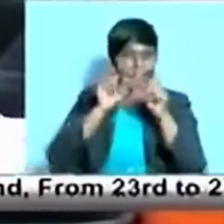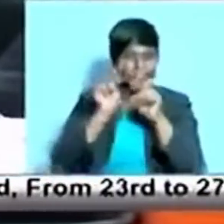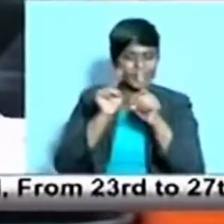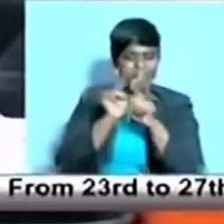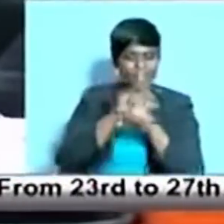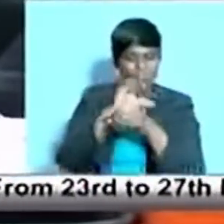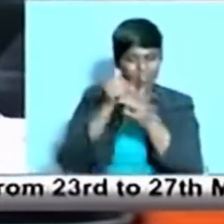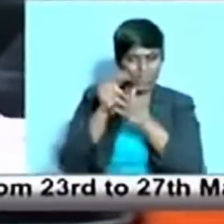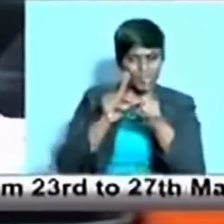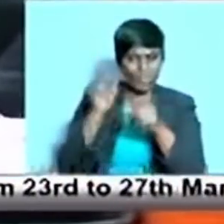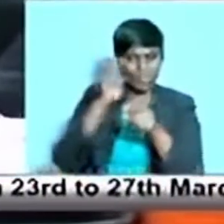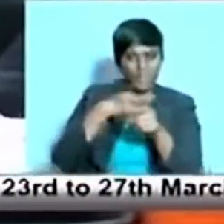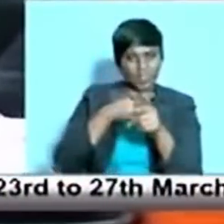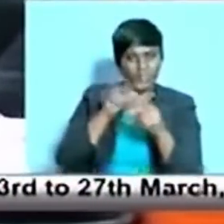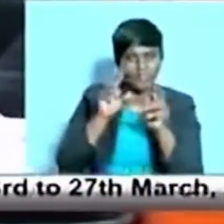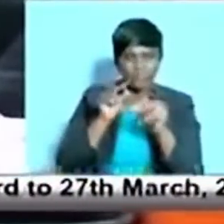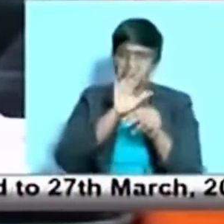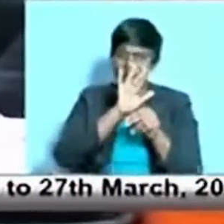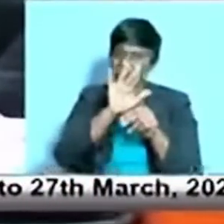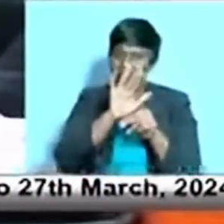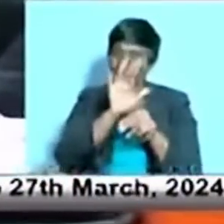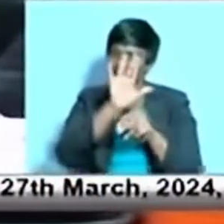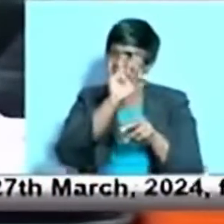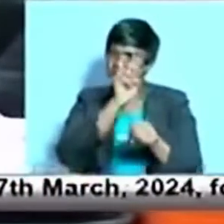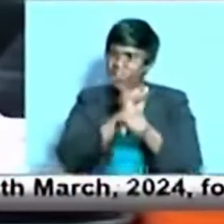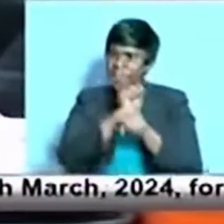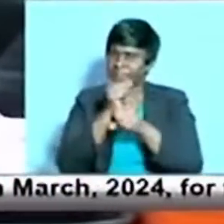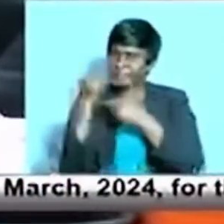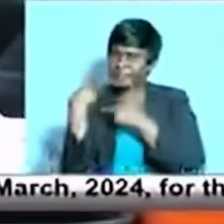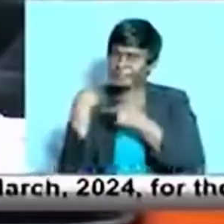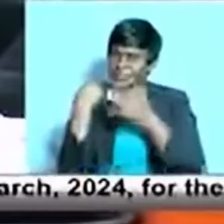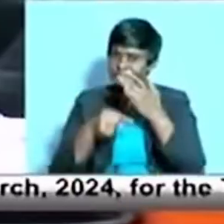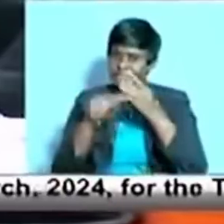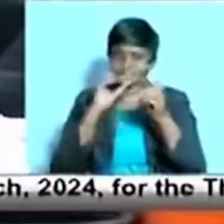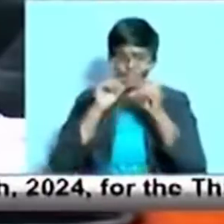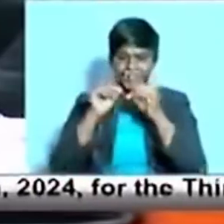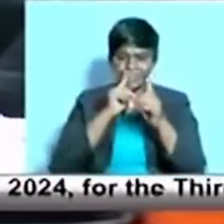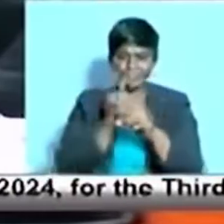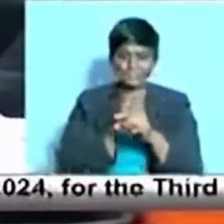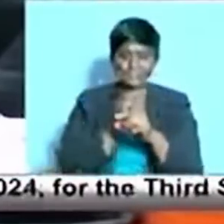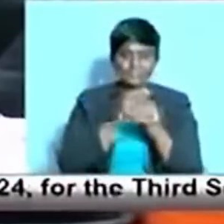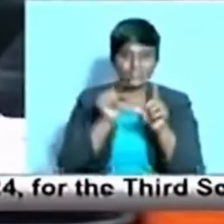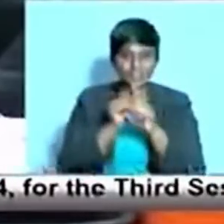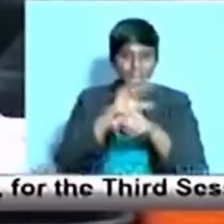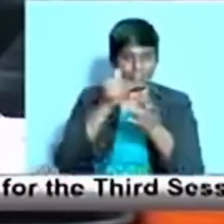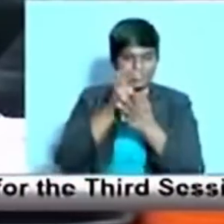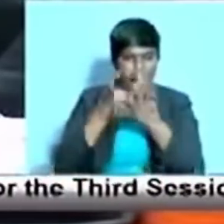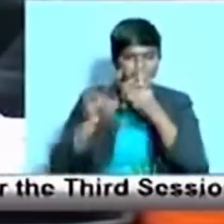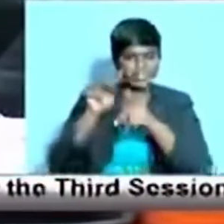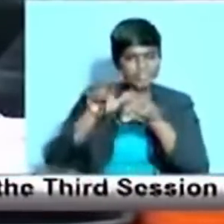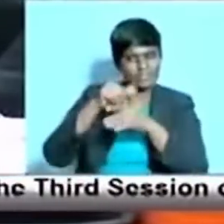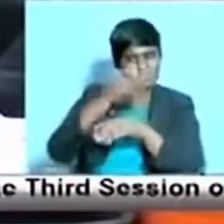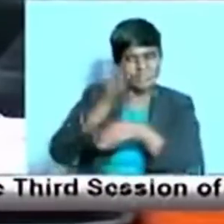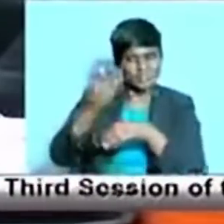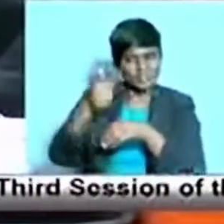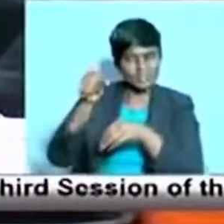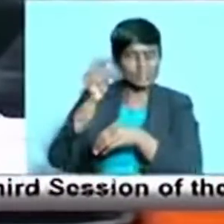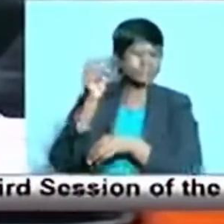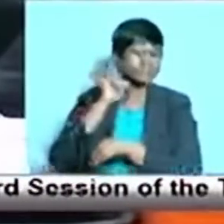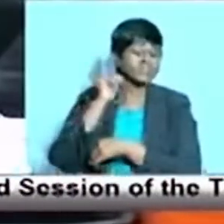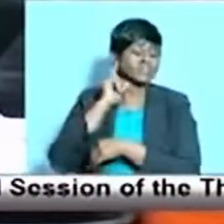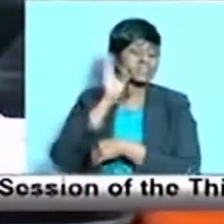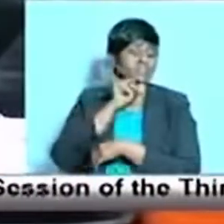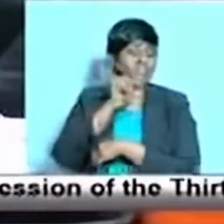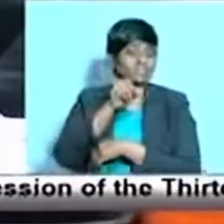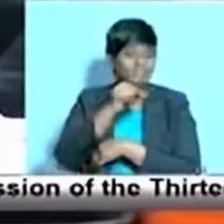by people. I think your duty is just to debate, and the people out there are also listening. Yes.